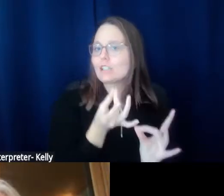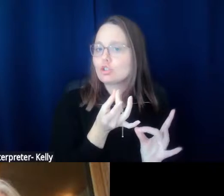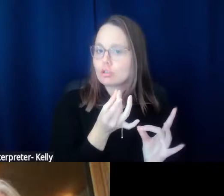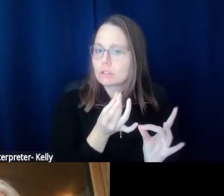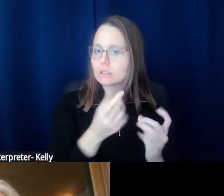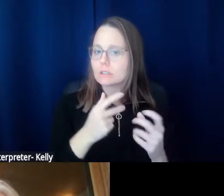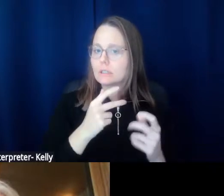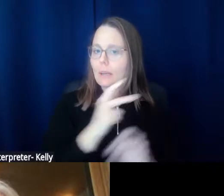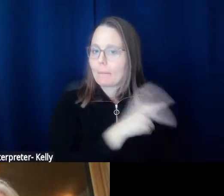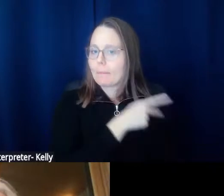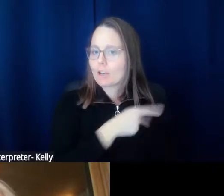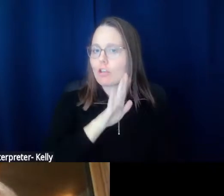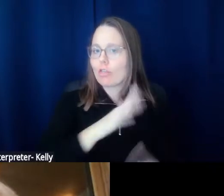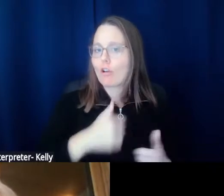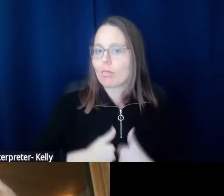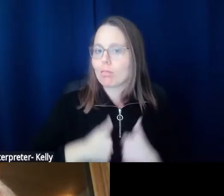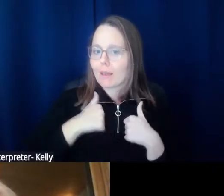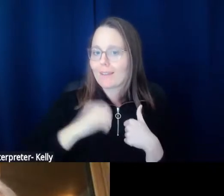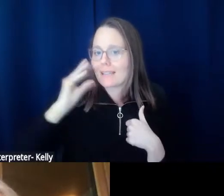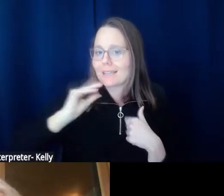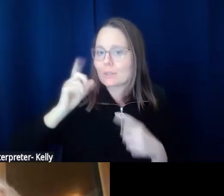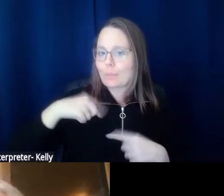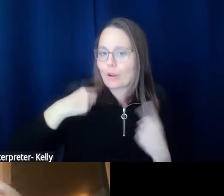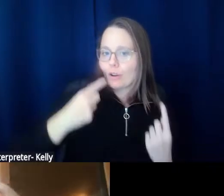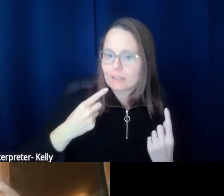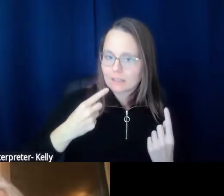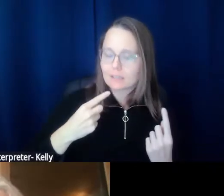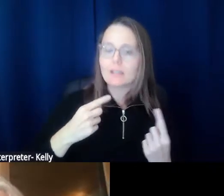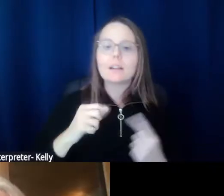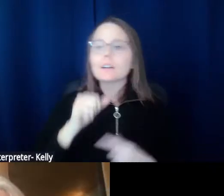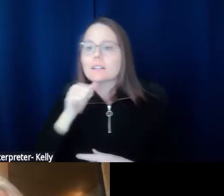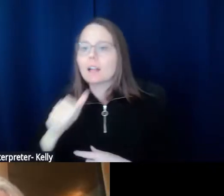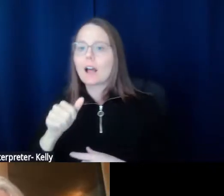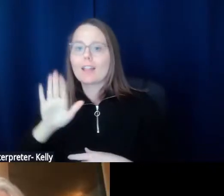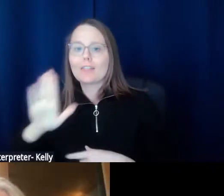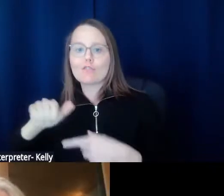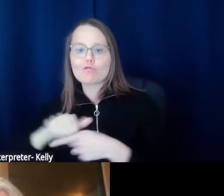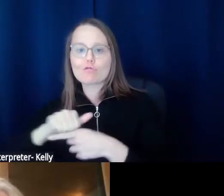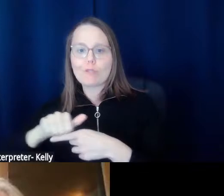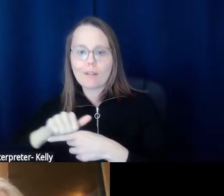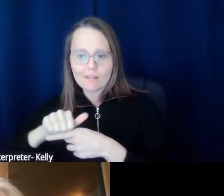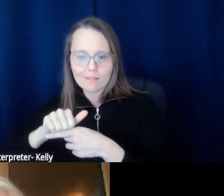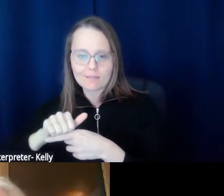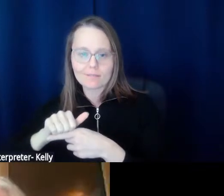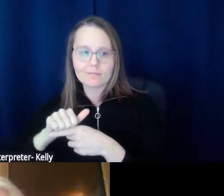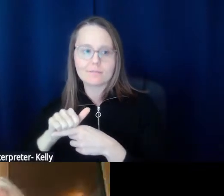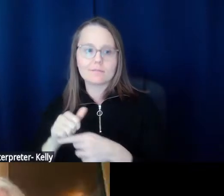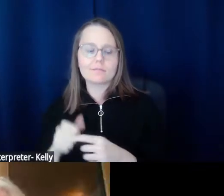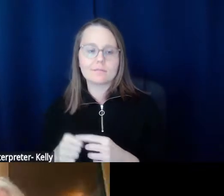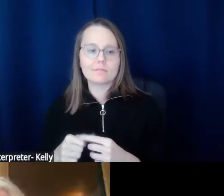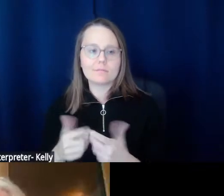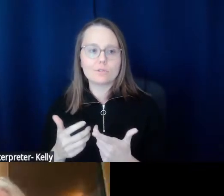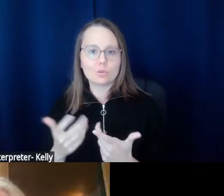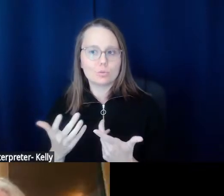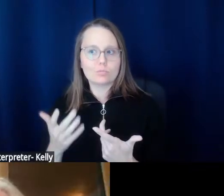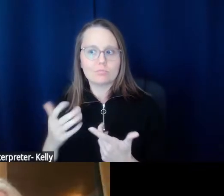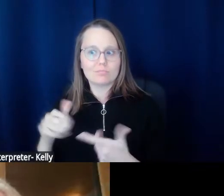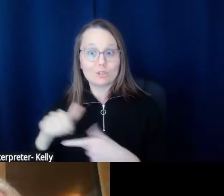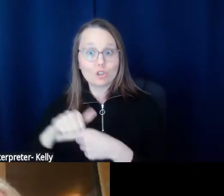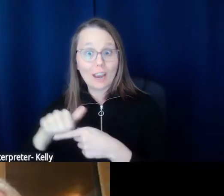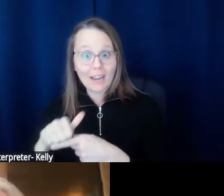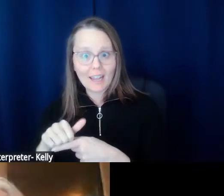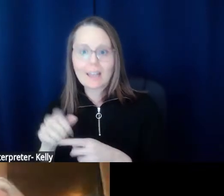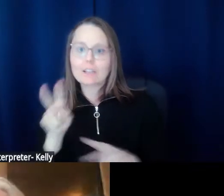lived experience is, as opposed to what you're trained to do, which is be an observer of that